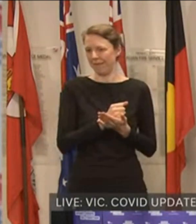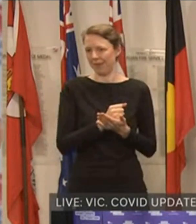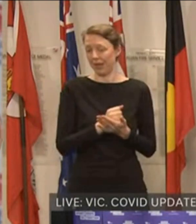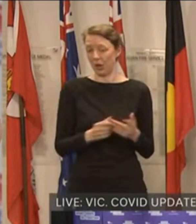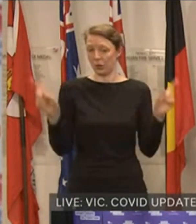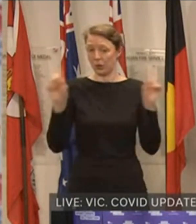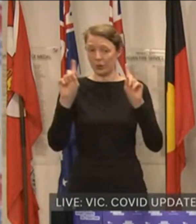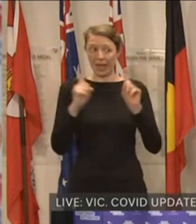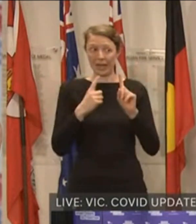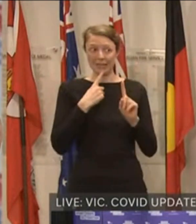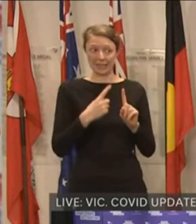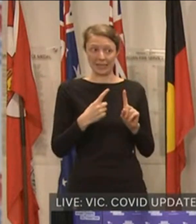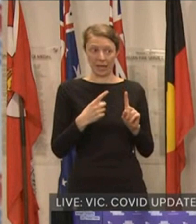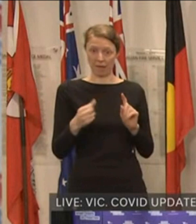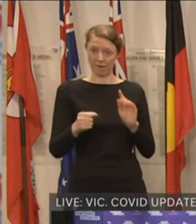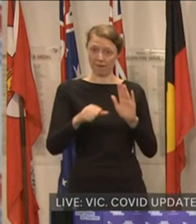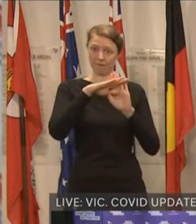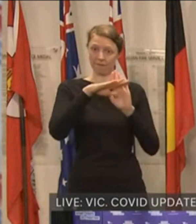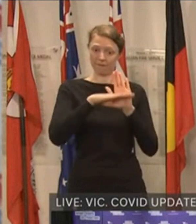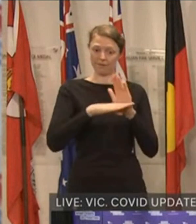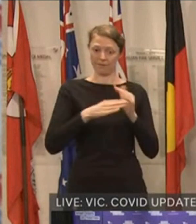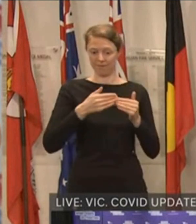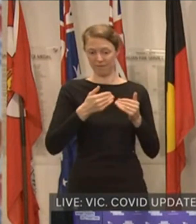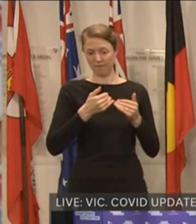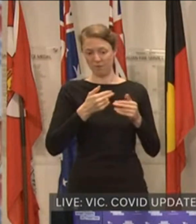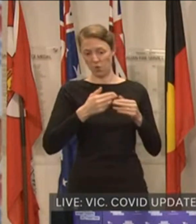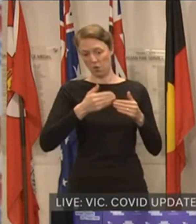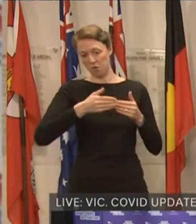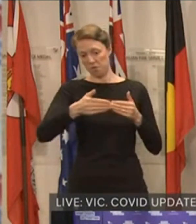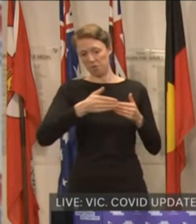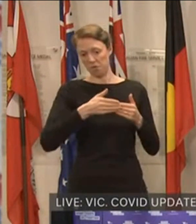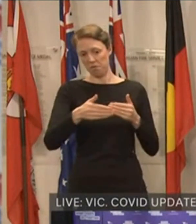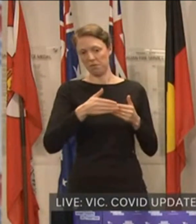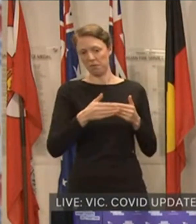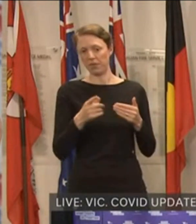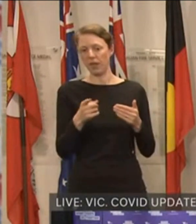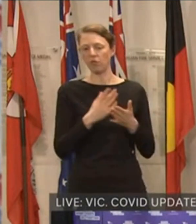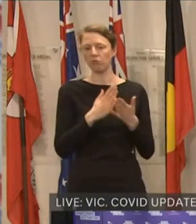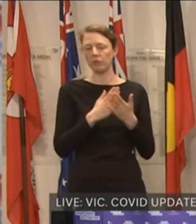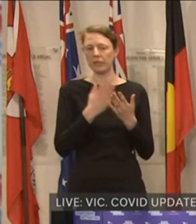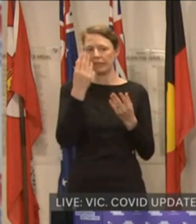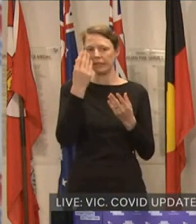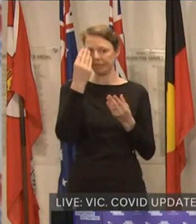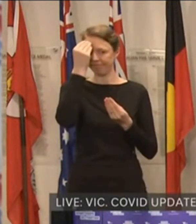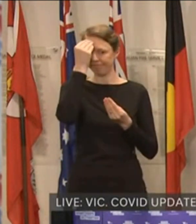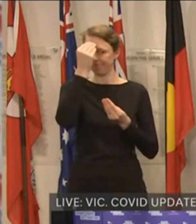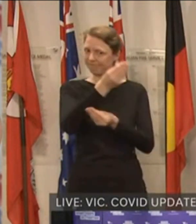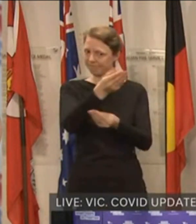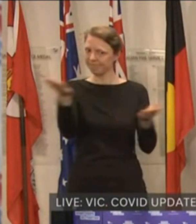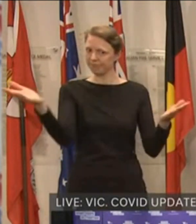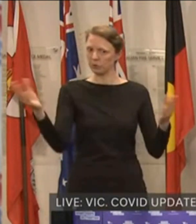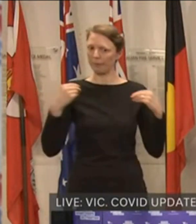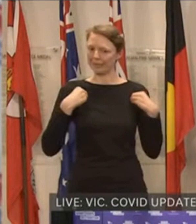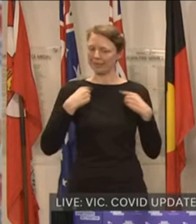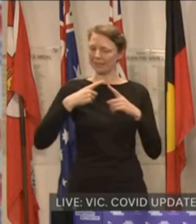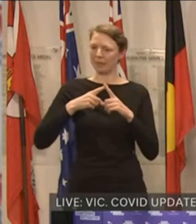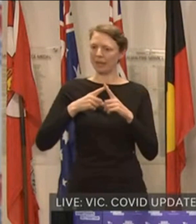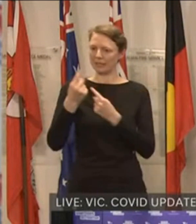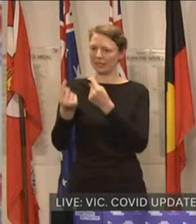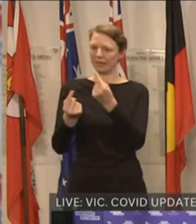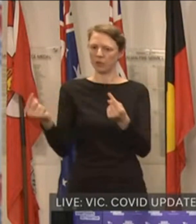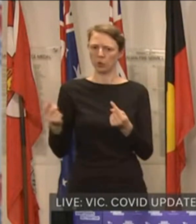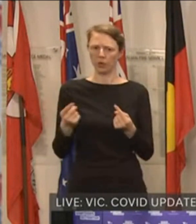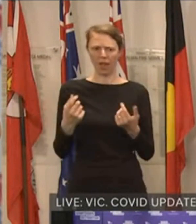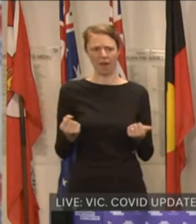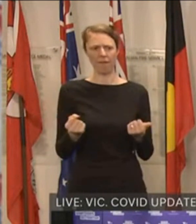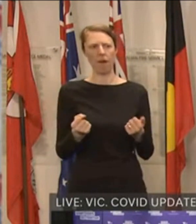seeing what's happening in Albury and the Albury-Wodonga community. That is a border community. It's a joint community. People in Albury will travel to Wagga.